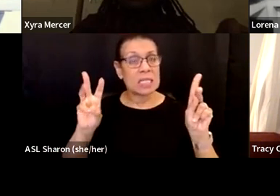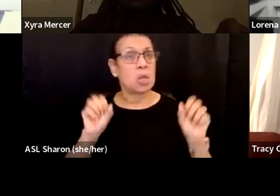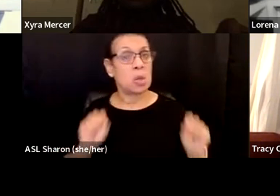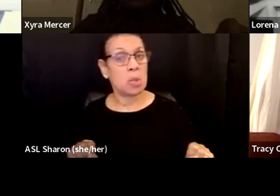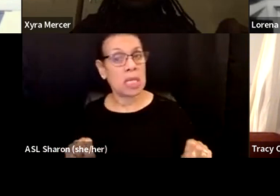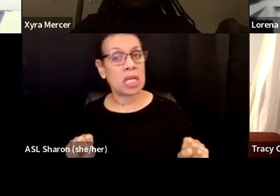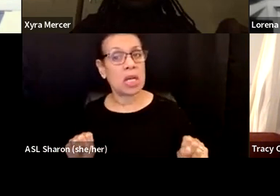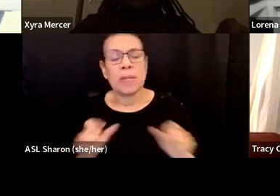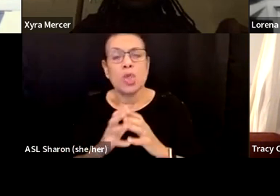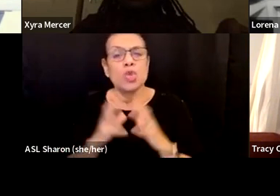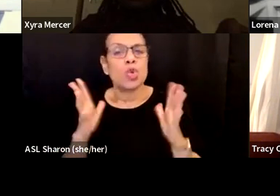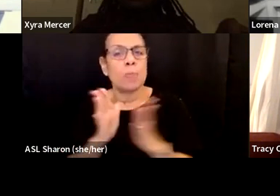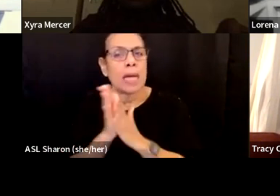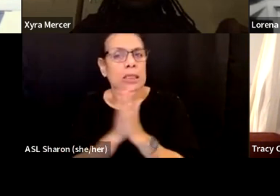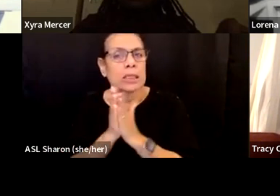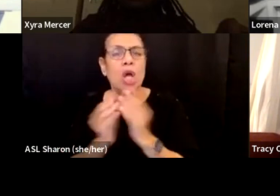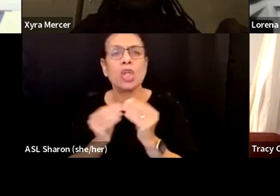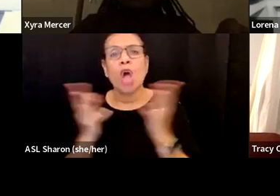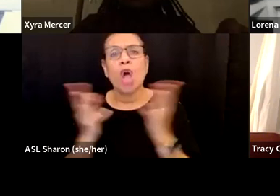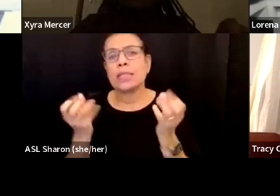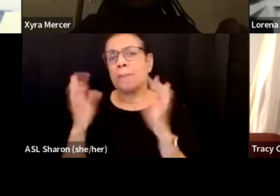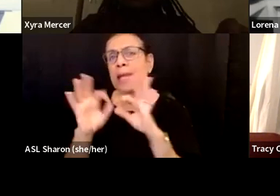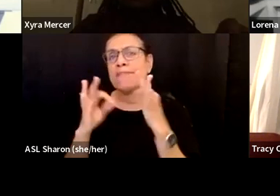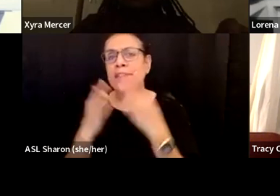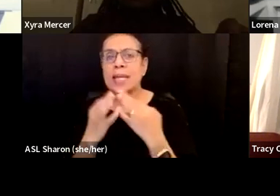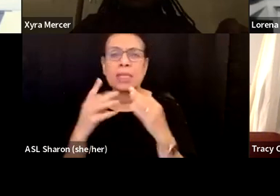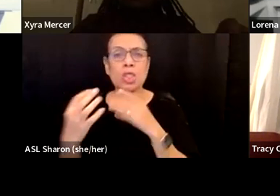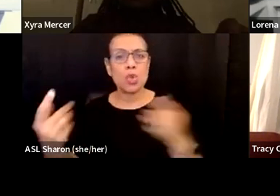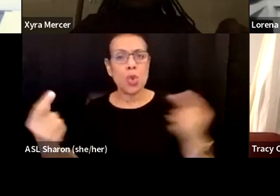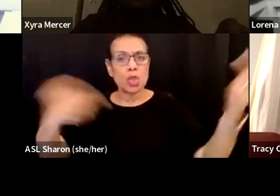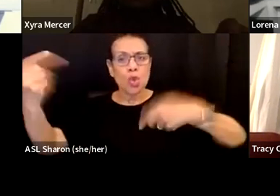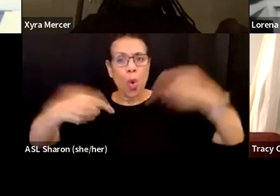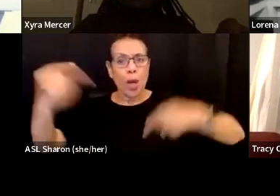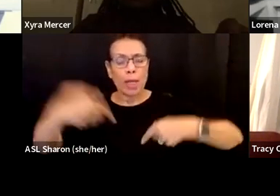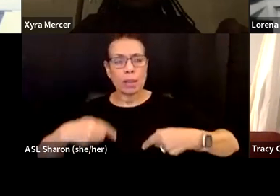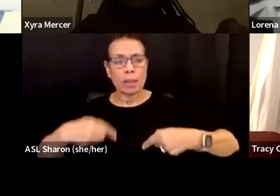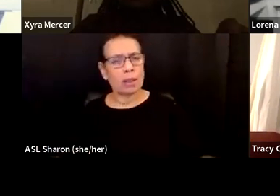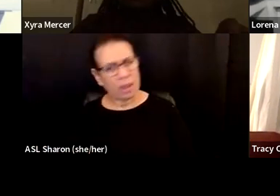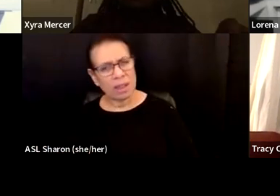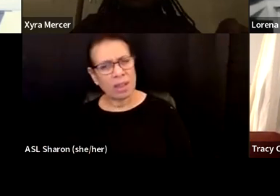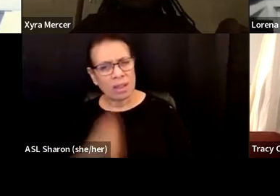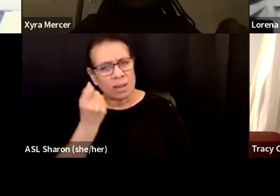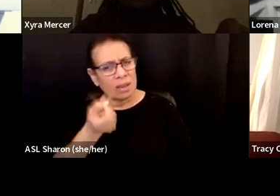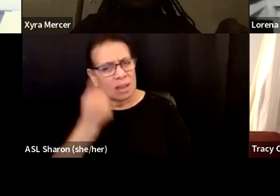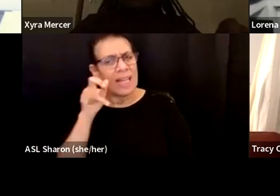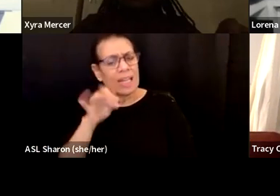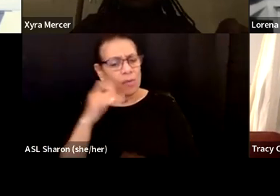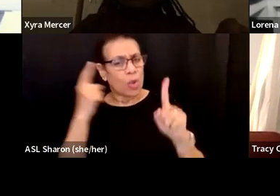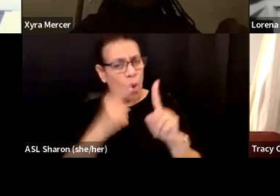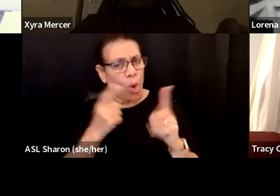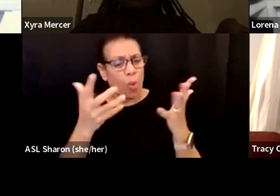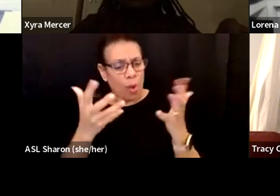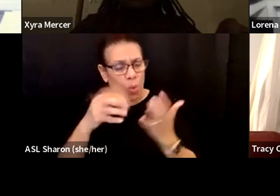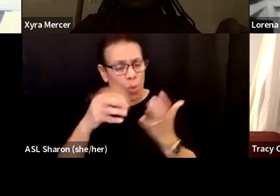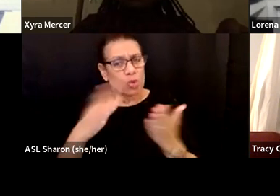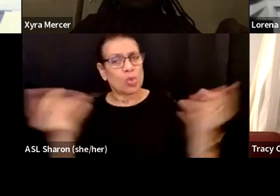appealing of a school that could cause too many families to choose our school if our goal is for students and families to want to be in